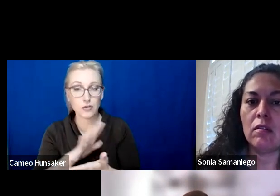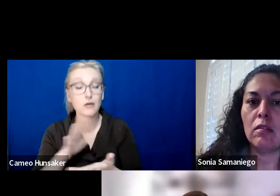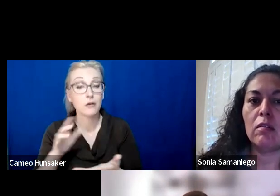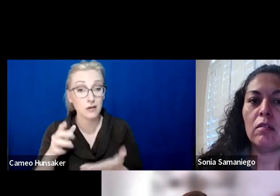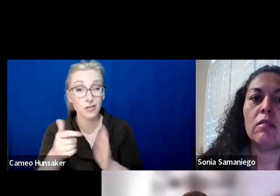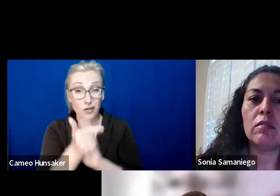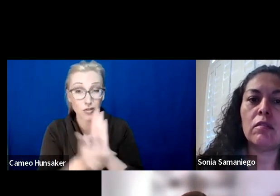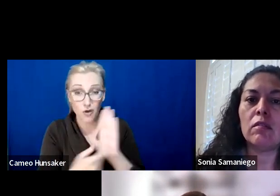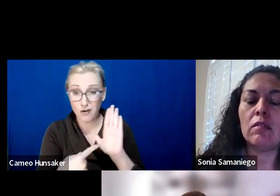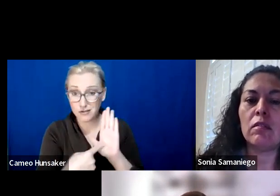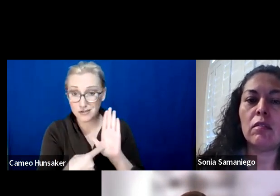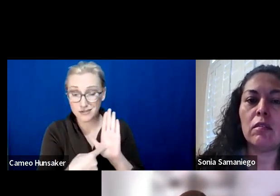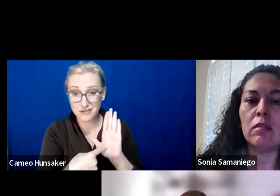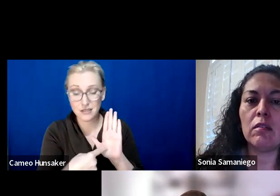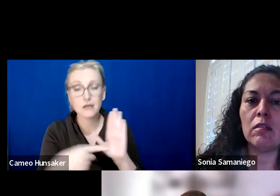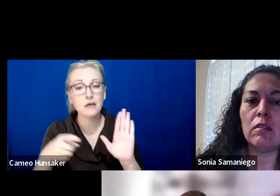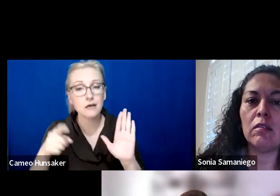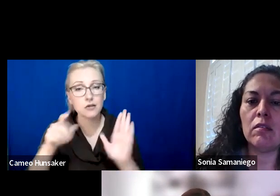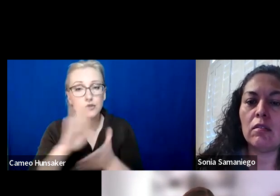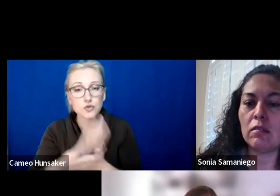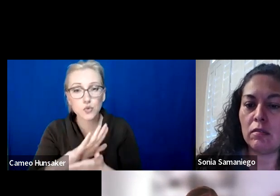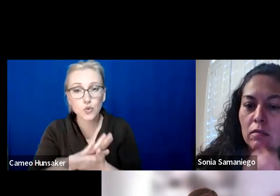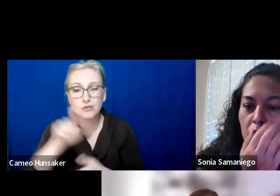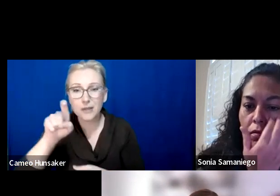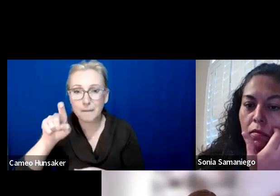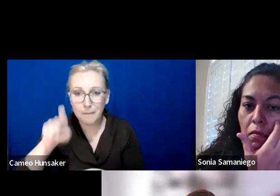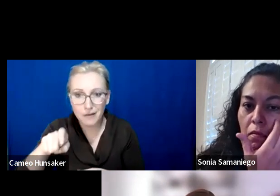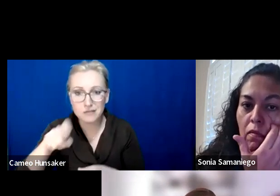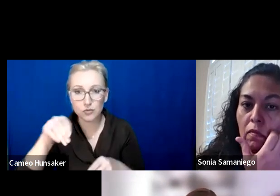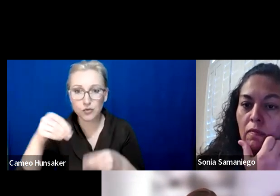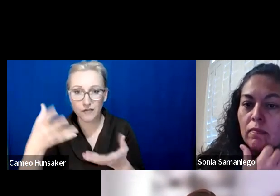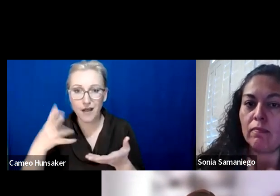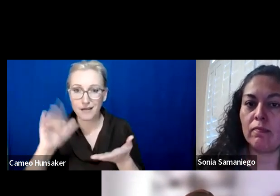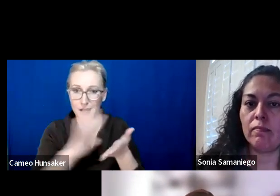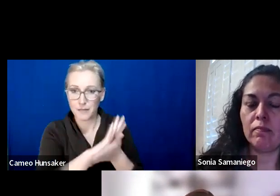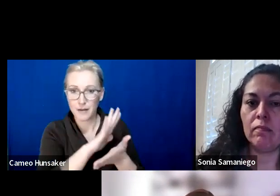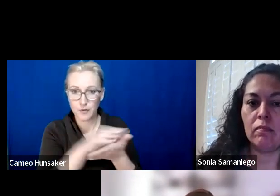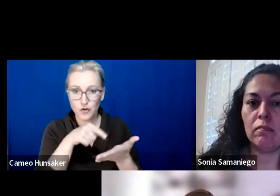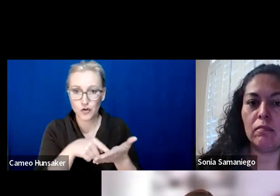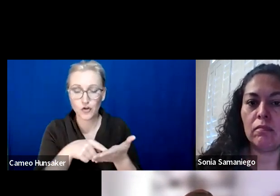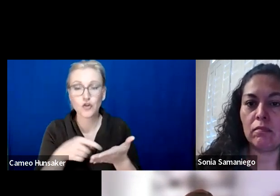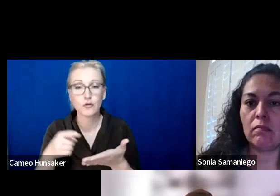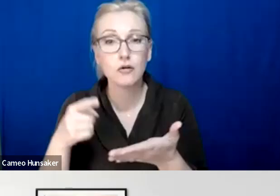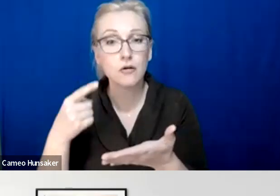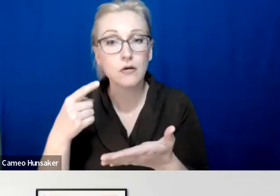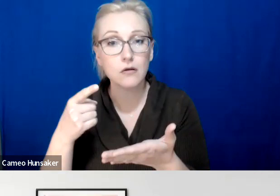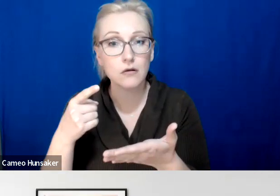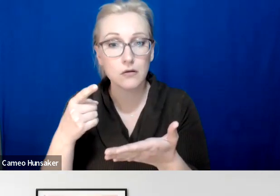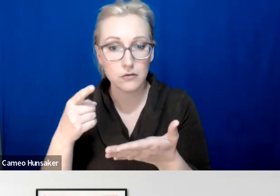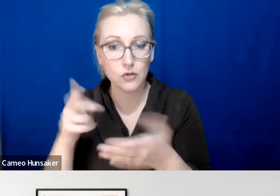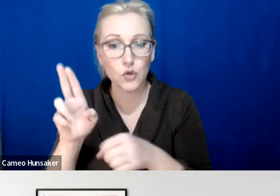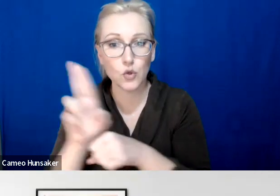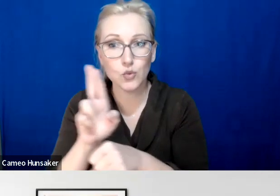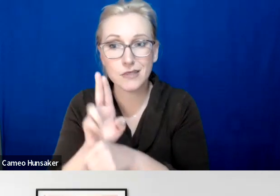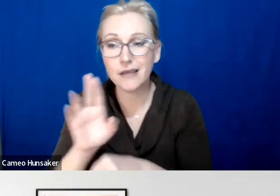in the law. And I'm going to throw into the chat a link to the federal regulations that go over that, but I'll kind